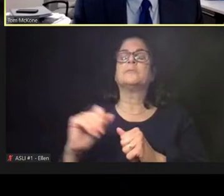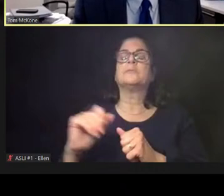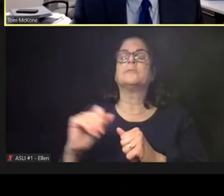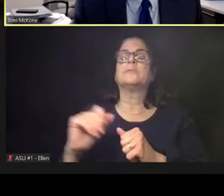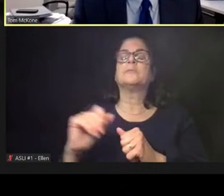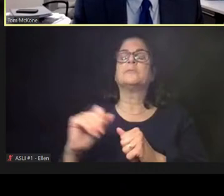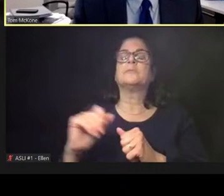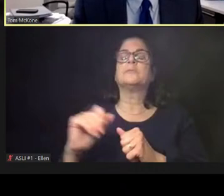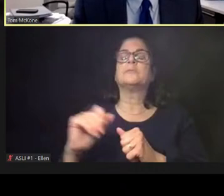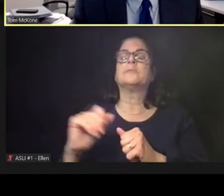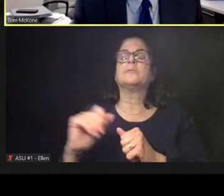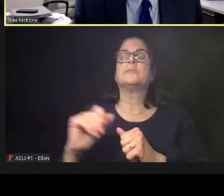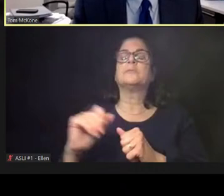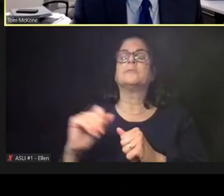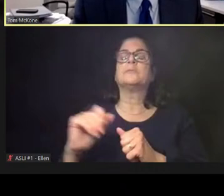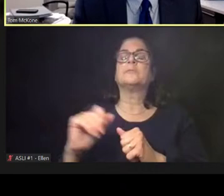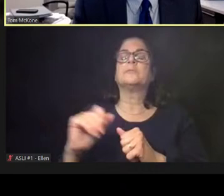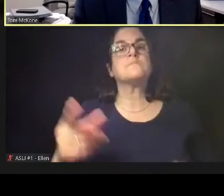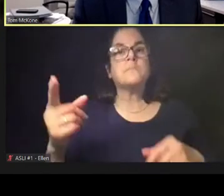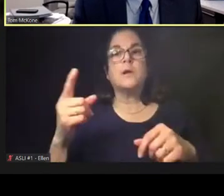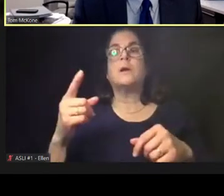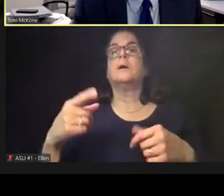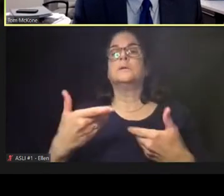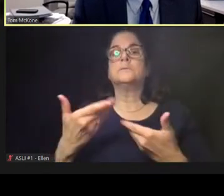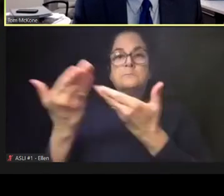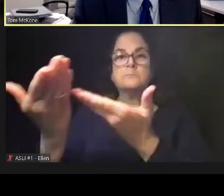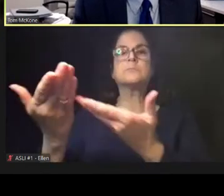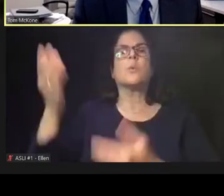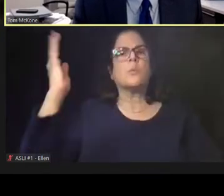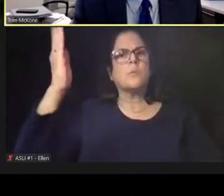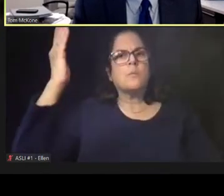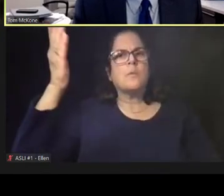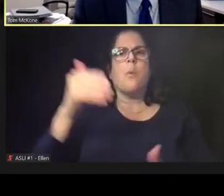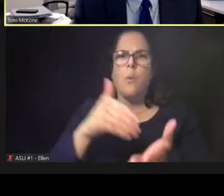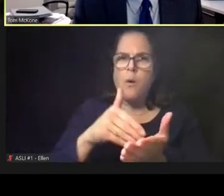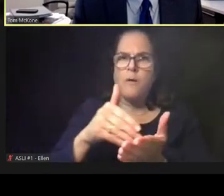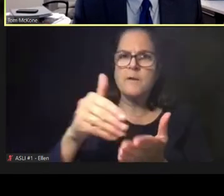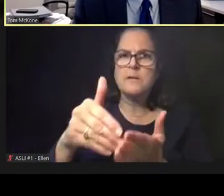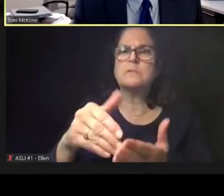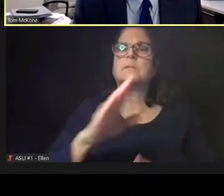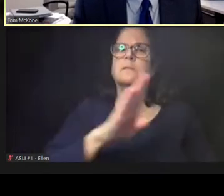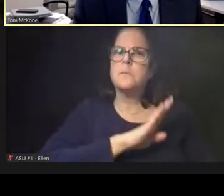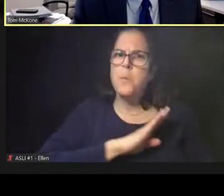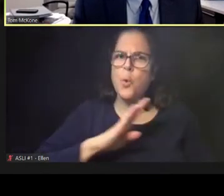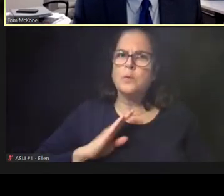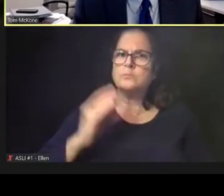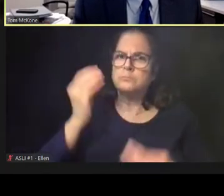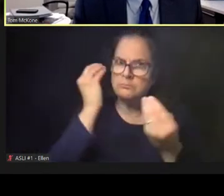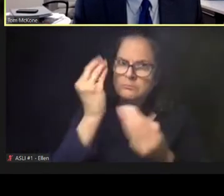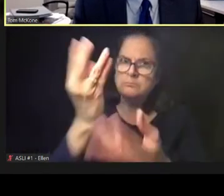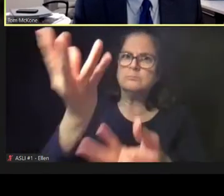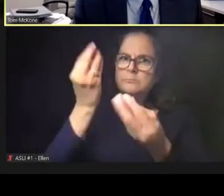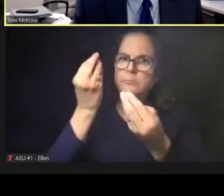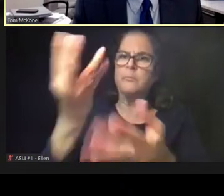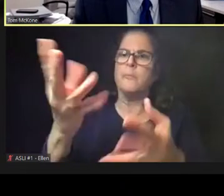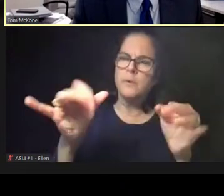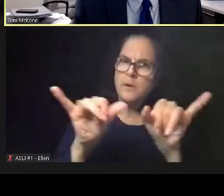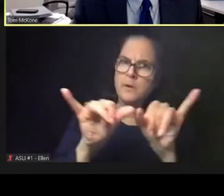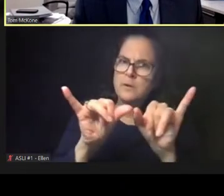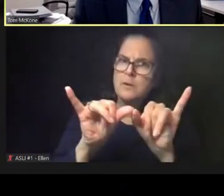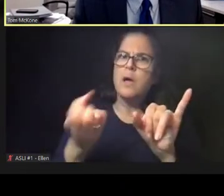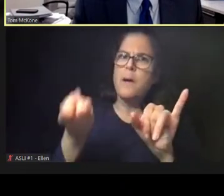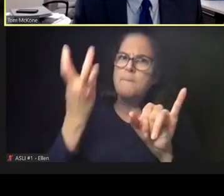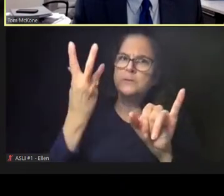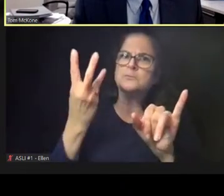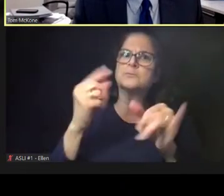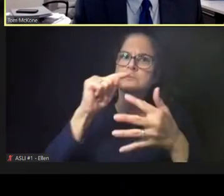Regarding the board, we're happy to report back to the board on a regular basis regarding those measures and metrics